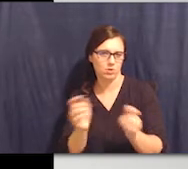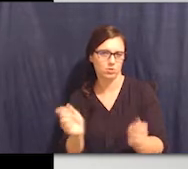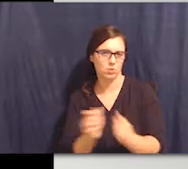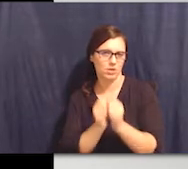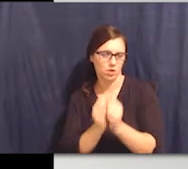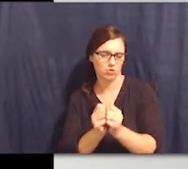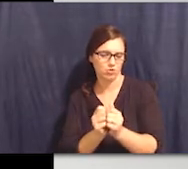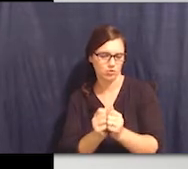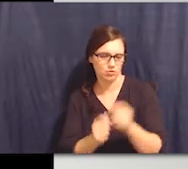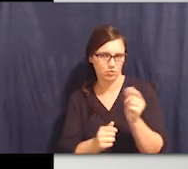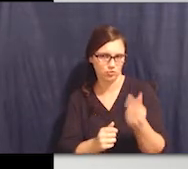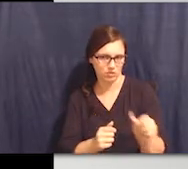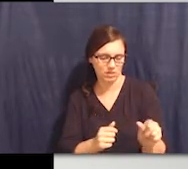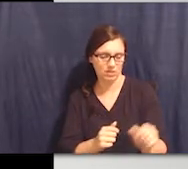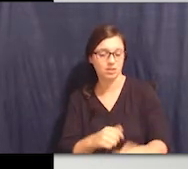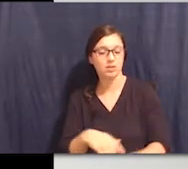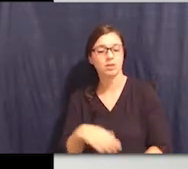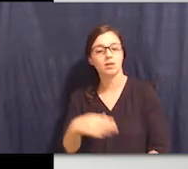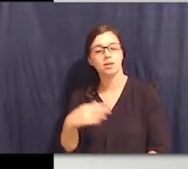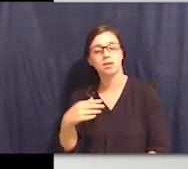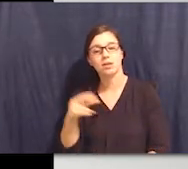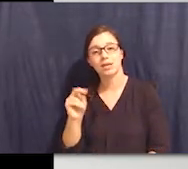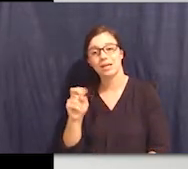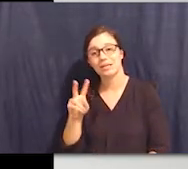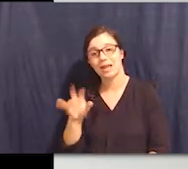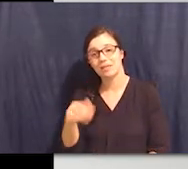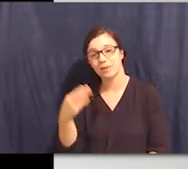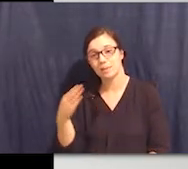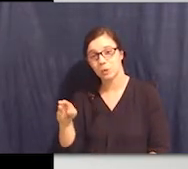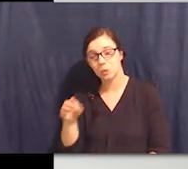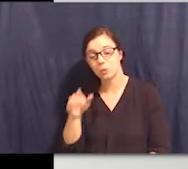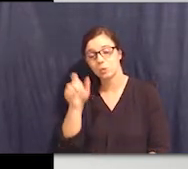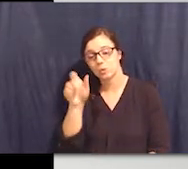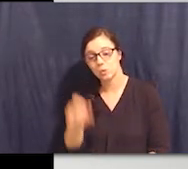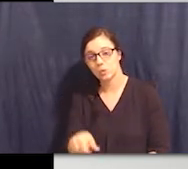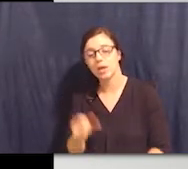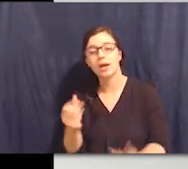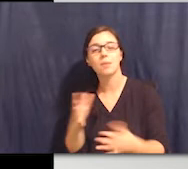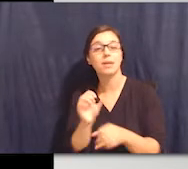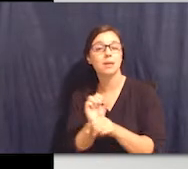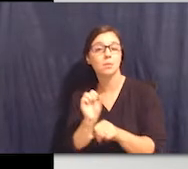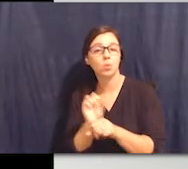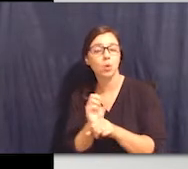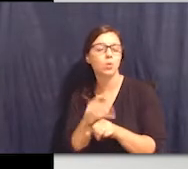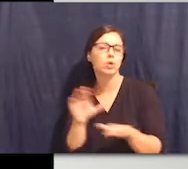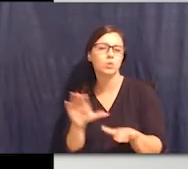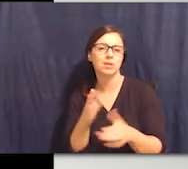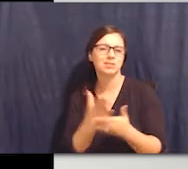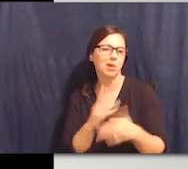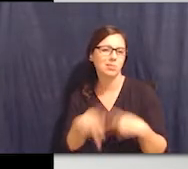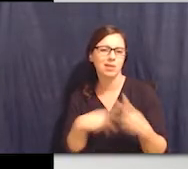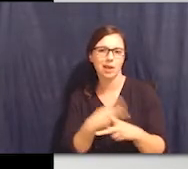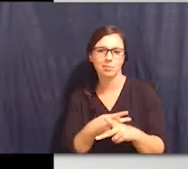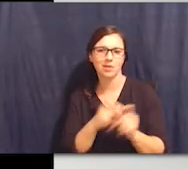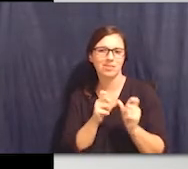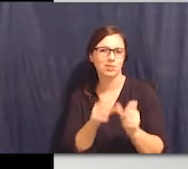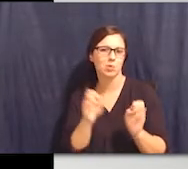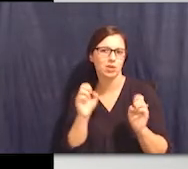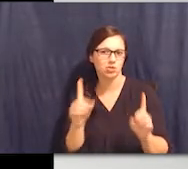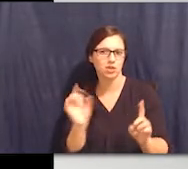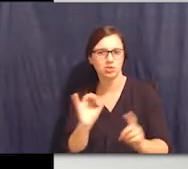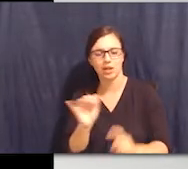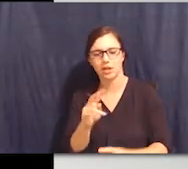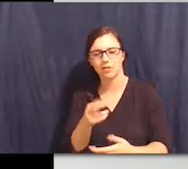together make that green bar. And then the navy line is how many are employed or doing some kind of continuing education,